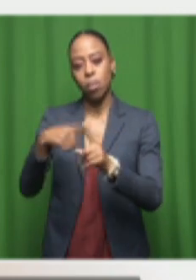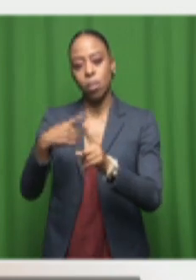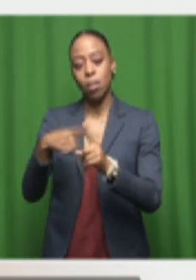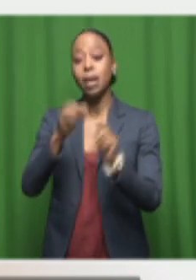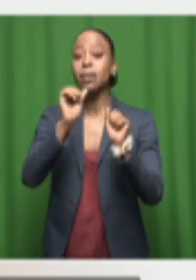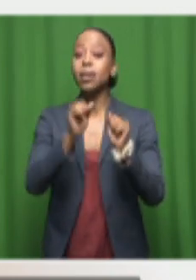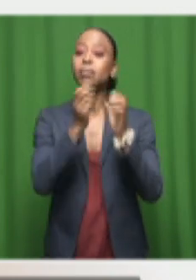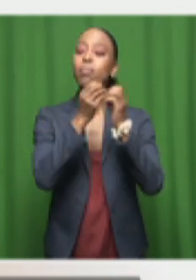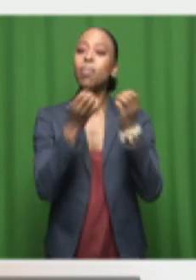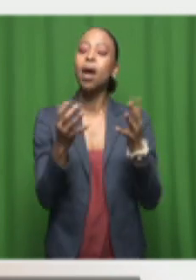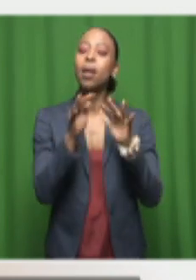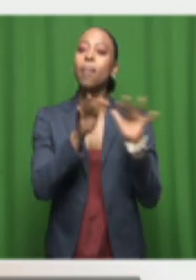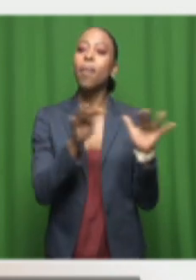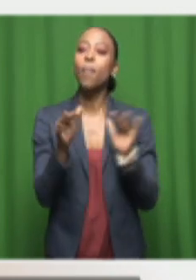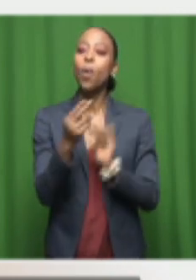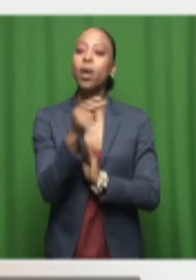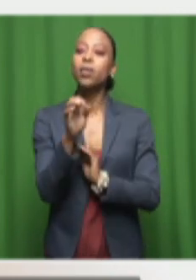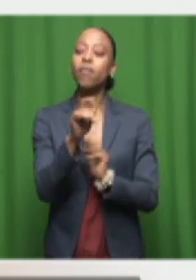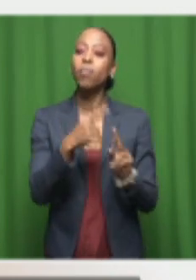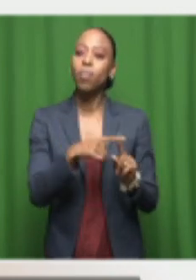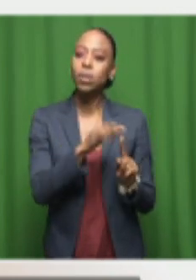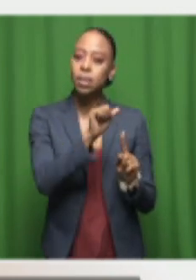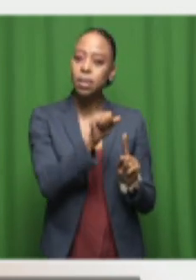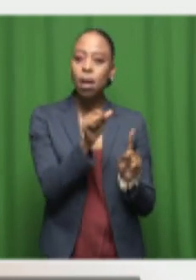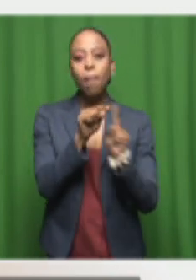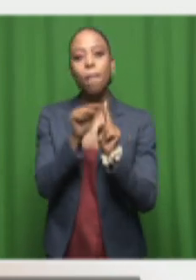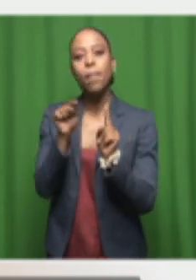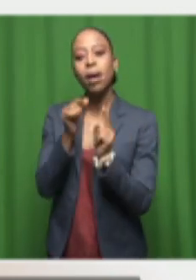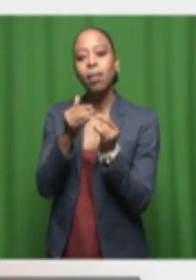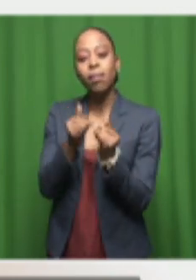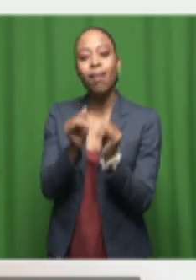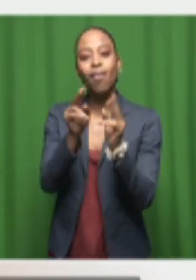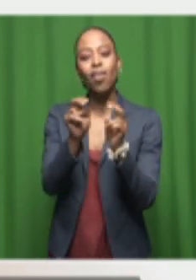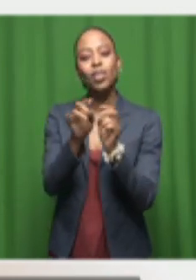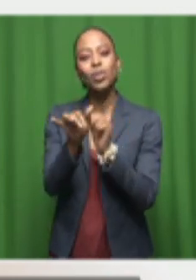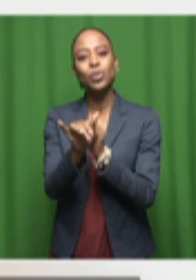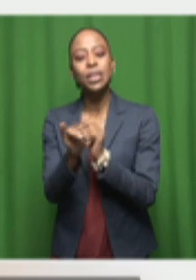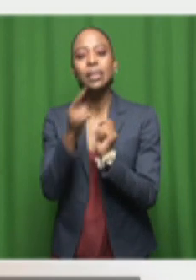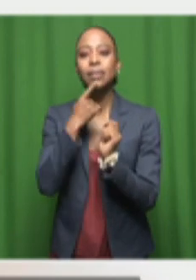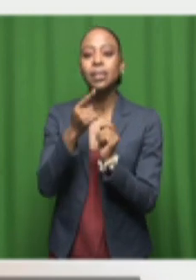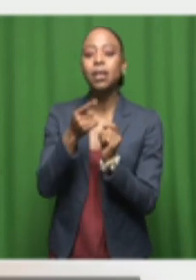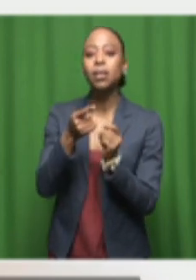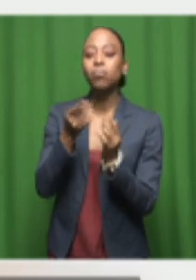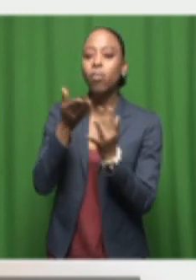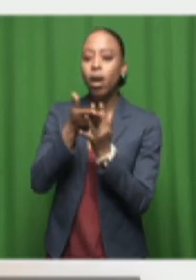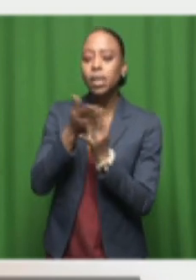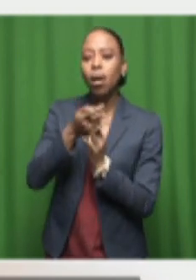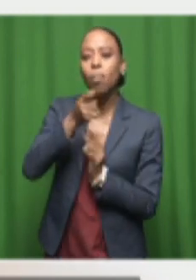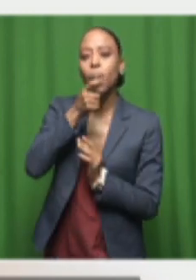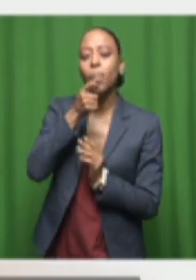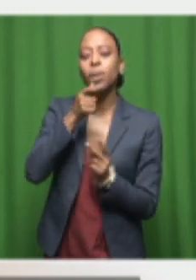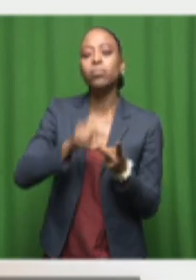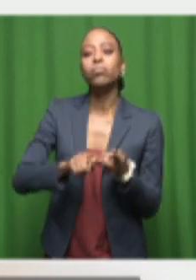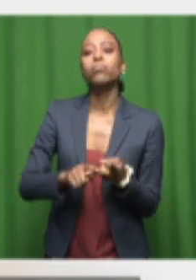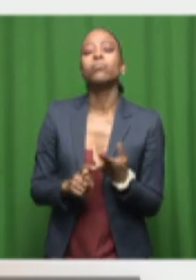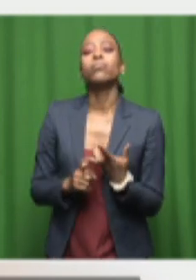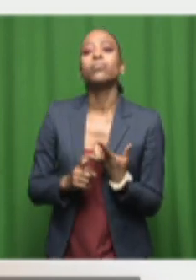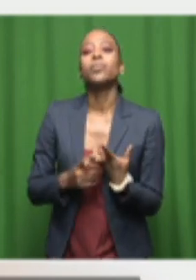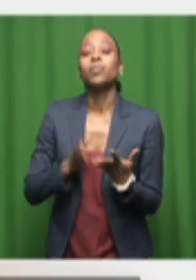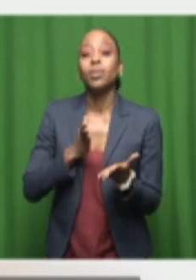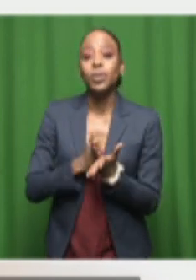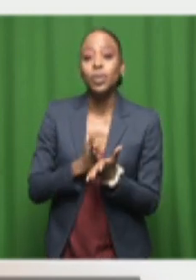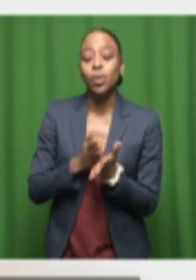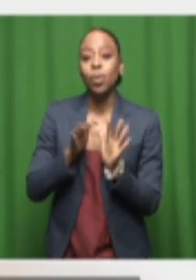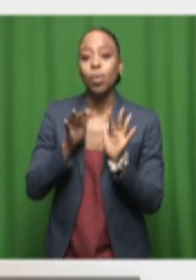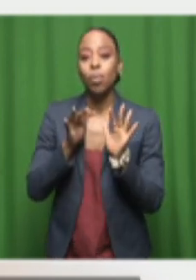living with HIV in that particular province, the response in terms of increasing access to treatment, in terms of